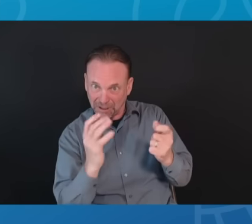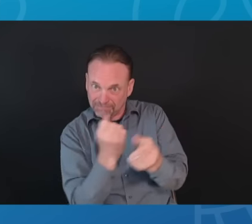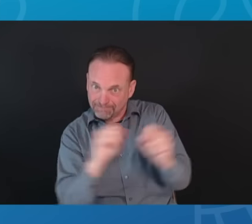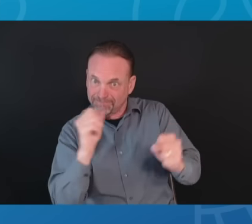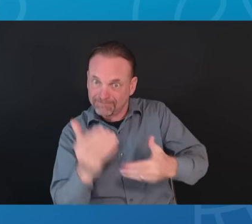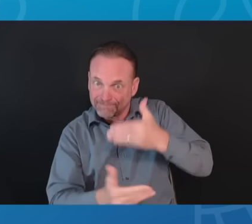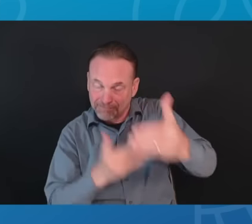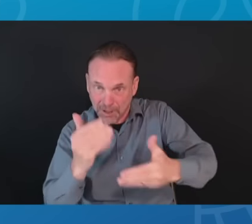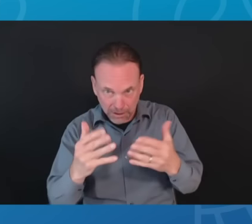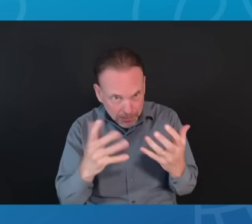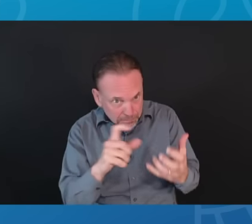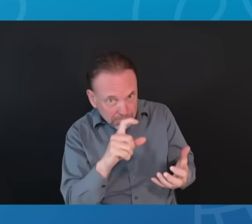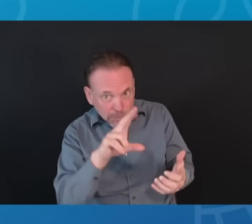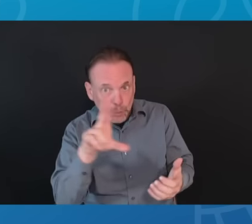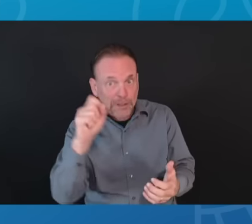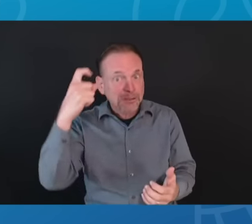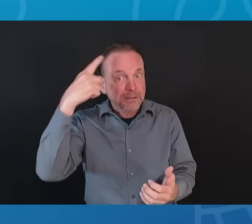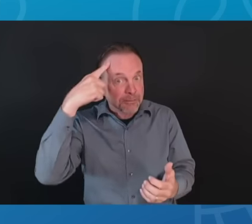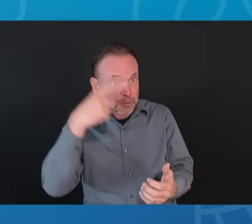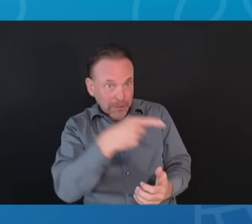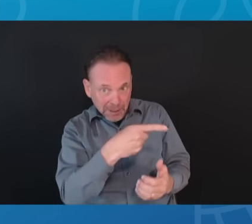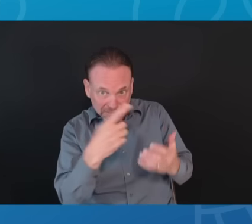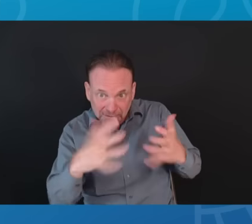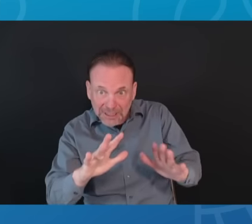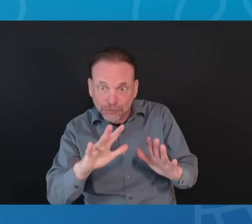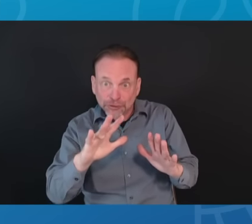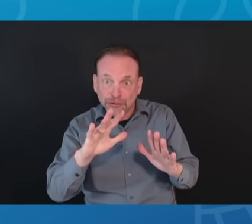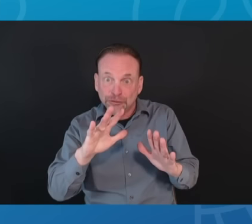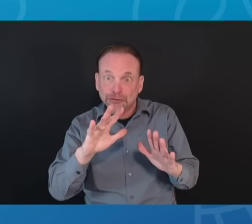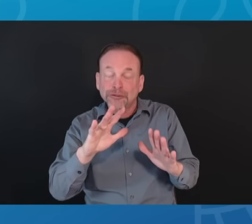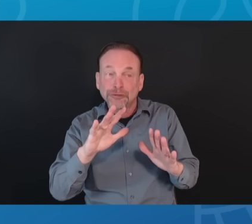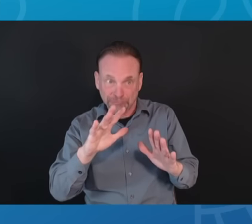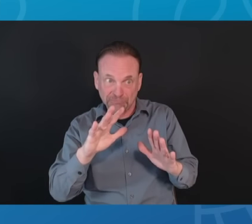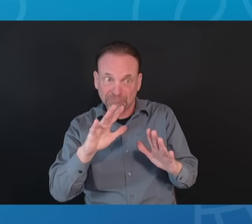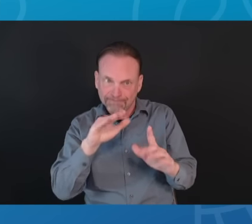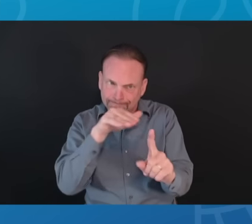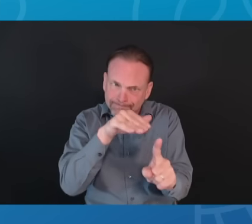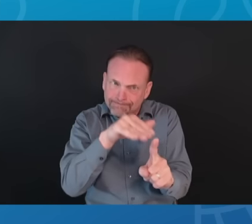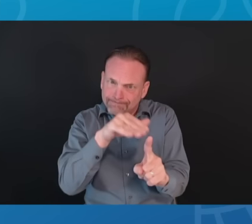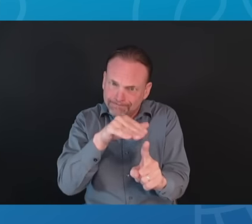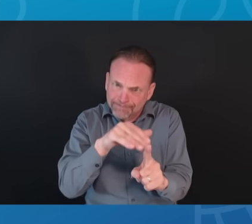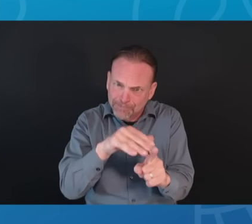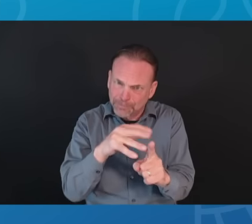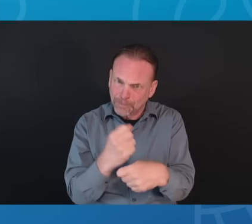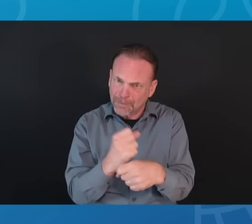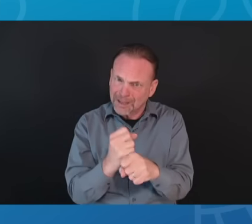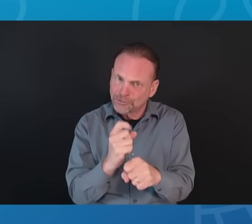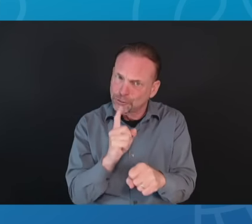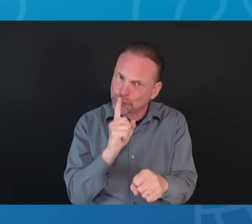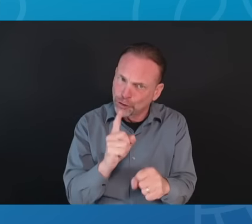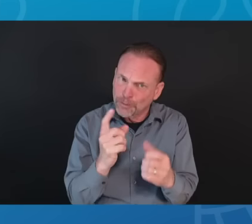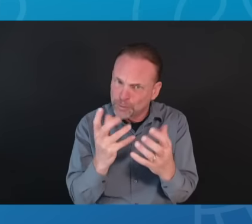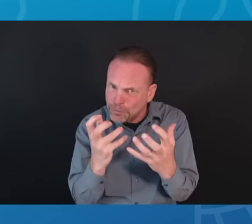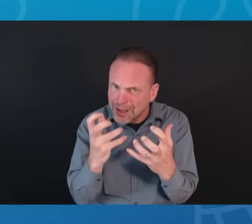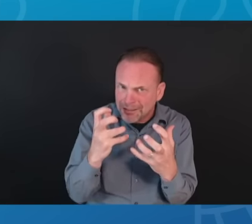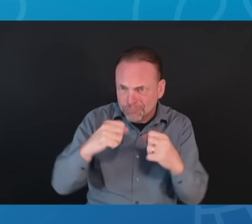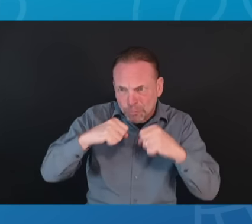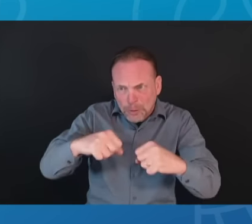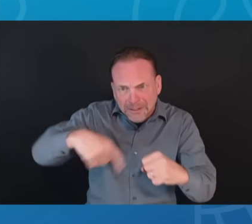minorities? So of course we want to see the rights of minorities protected in Bangladesh. Thank you so much. As is true all around the world. And then